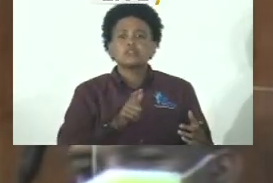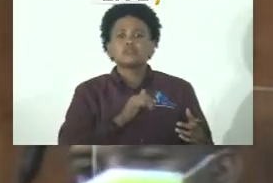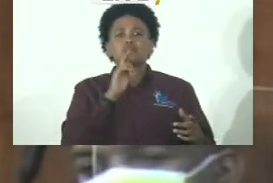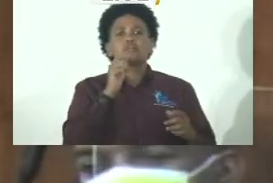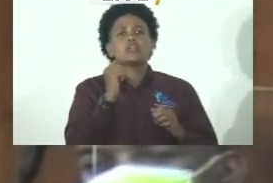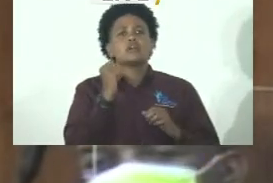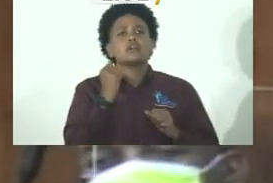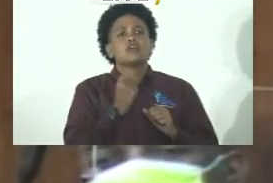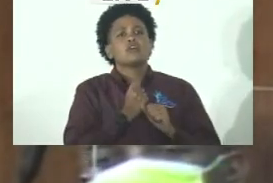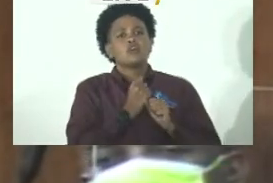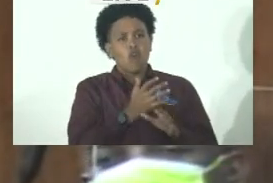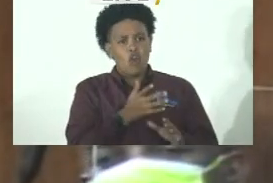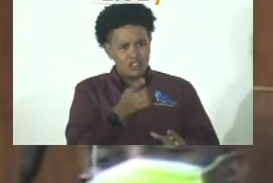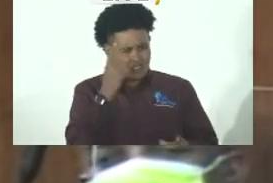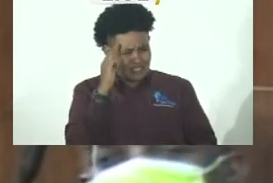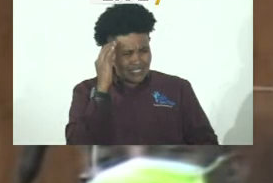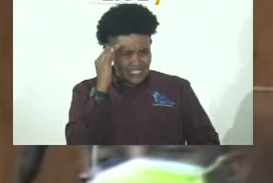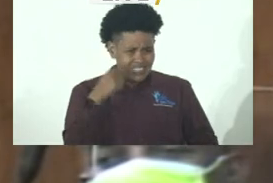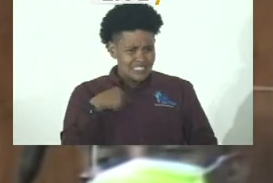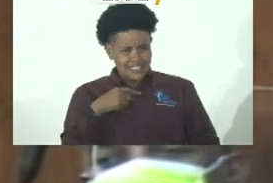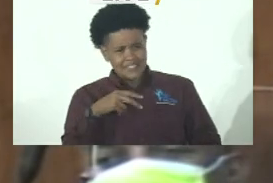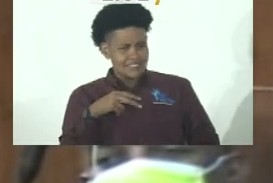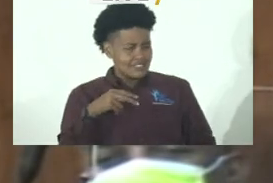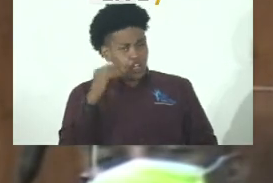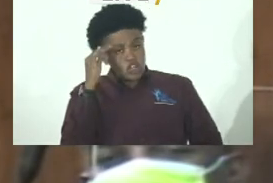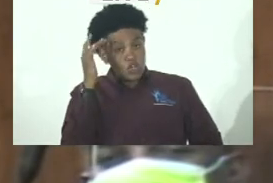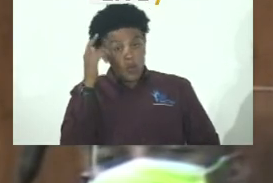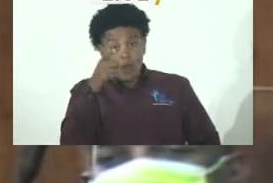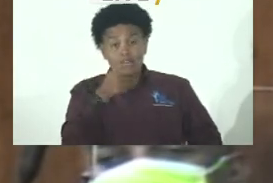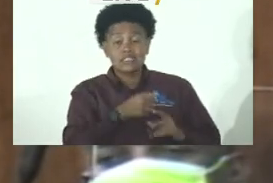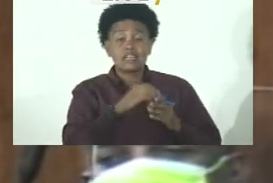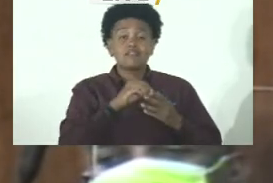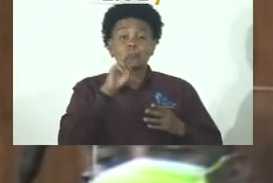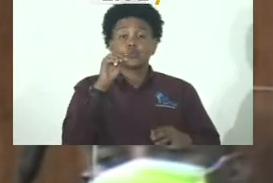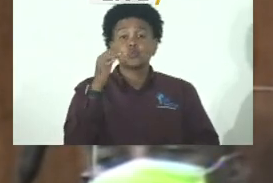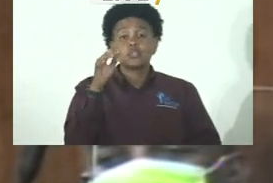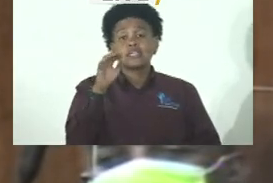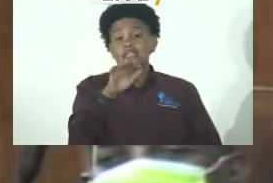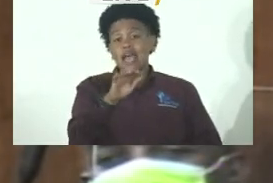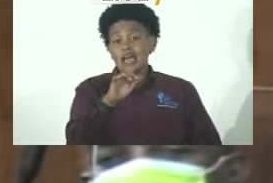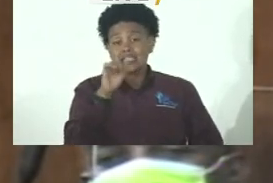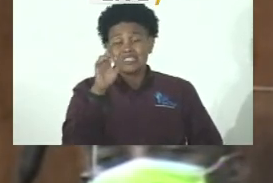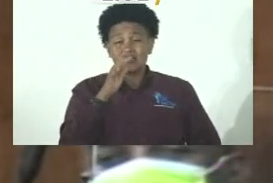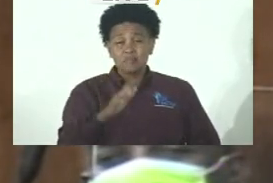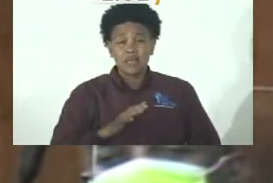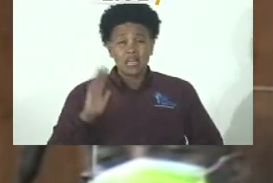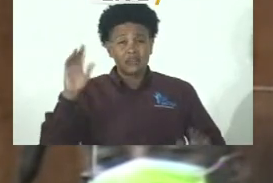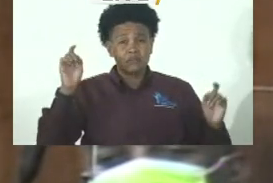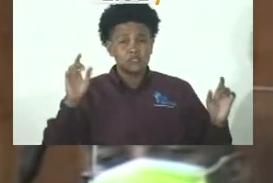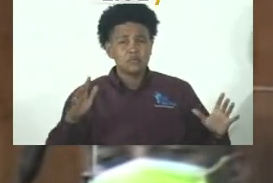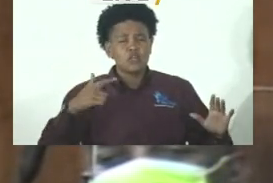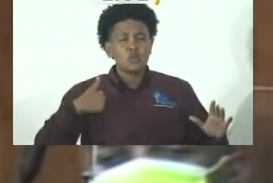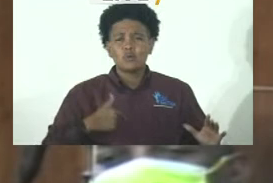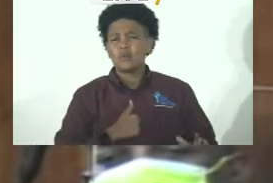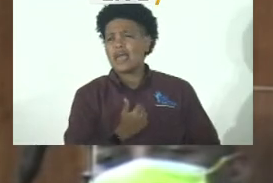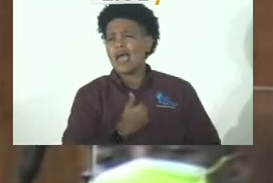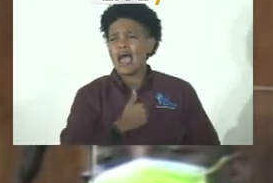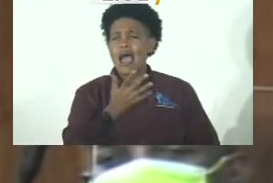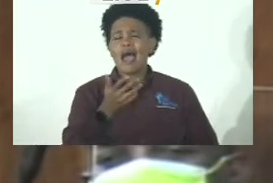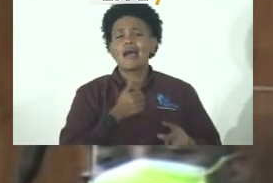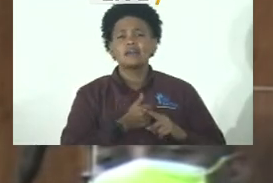madam speaker for concern because in 2019 modern speaker we had